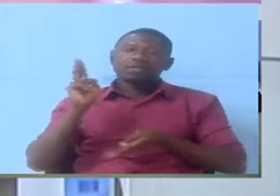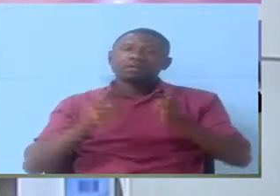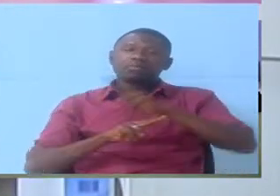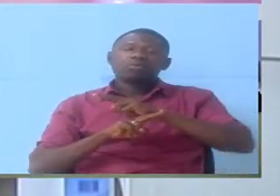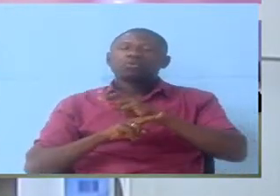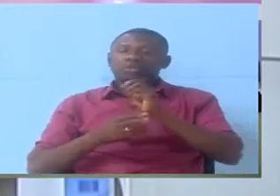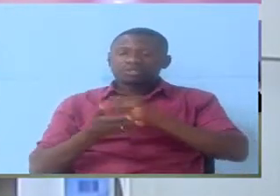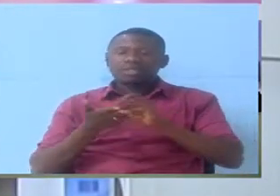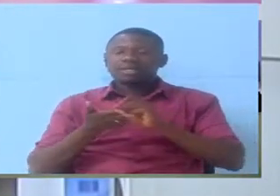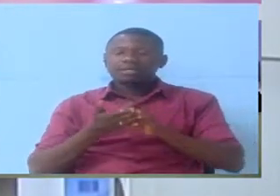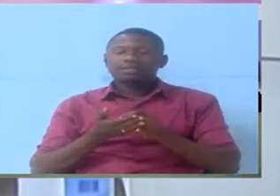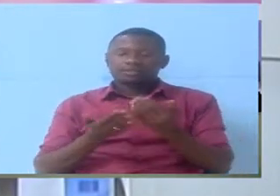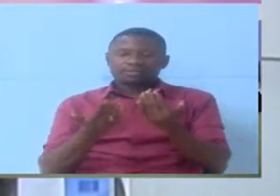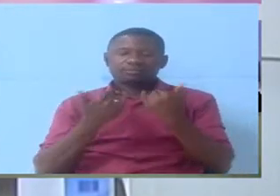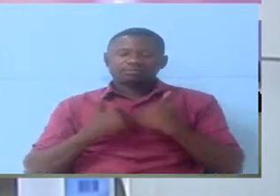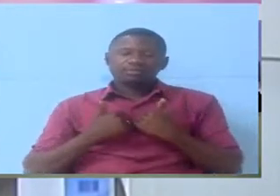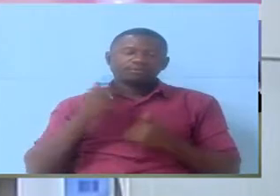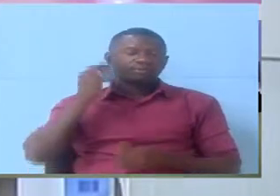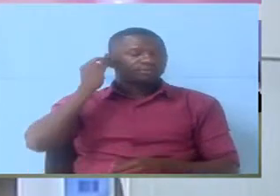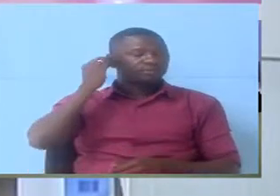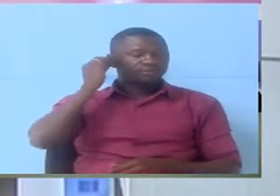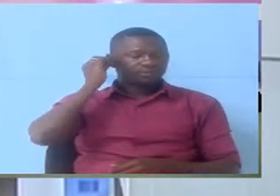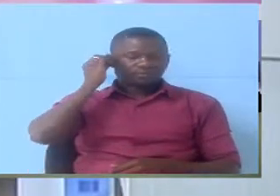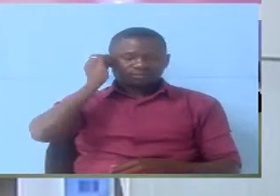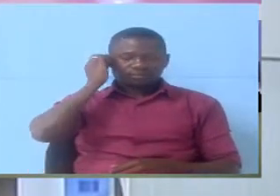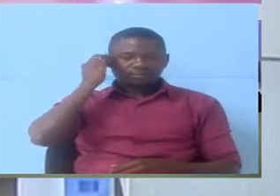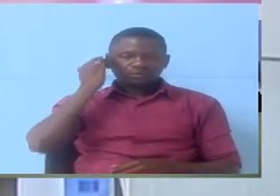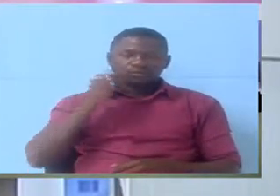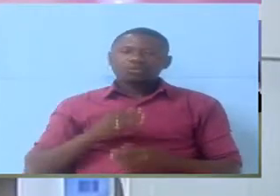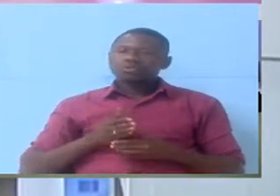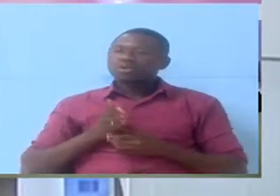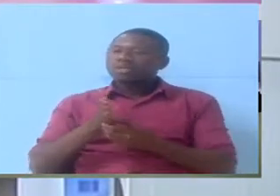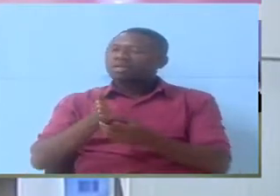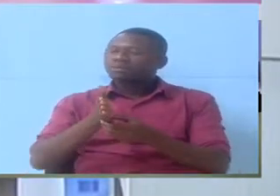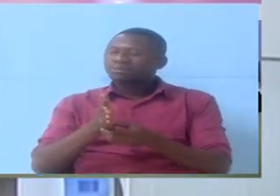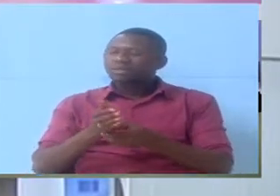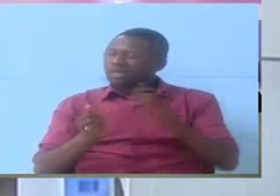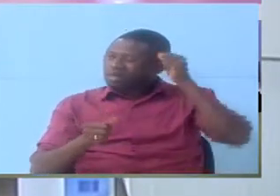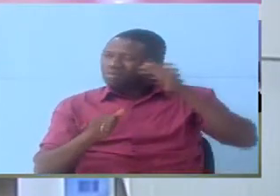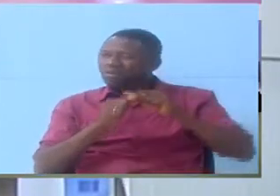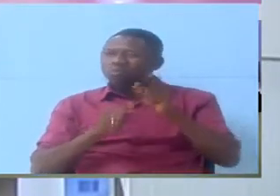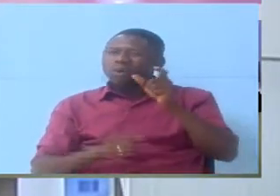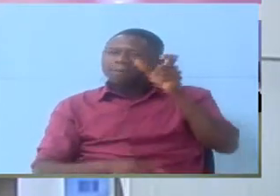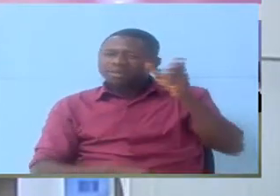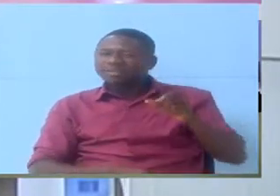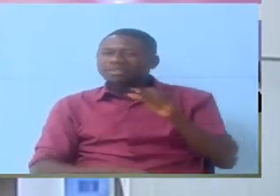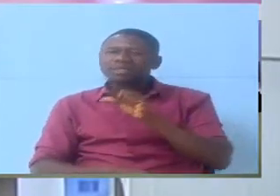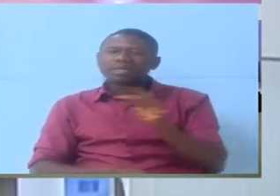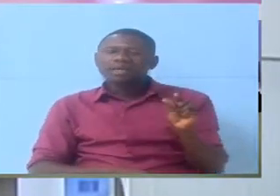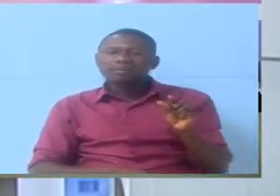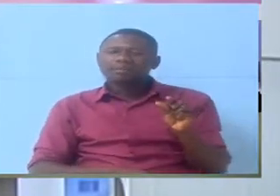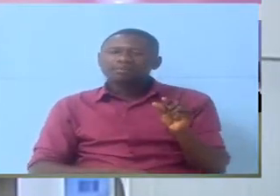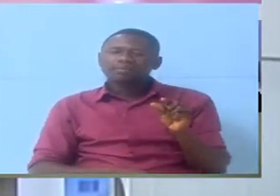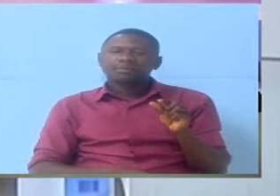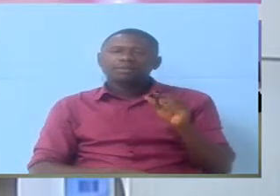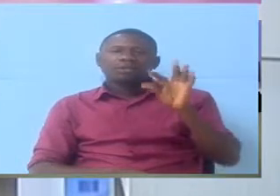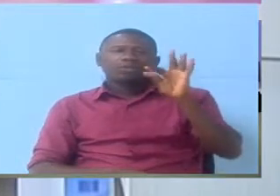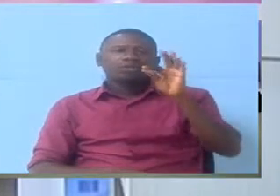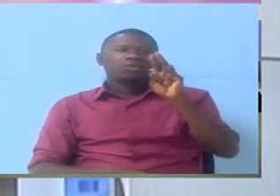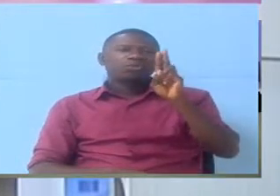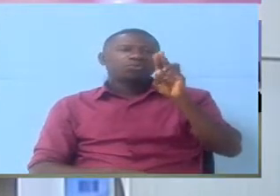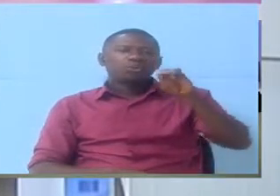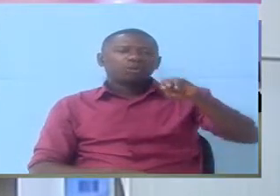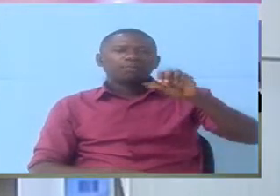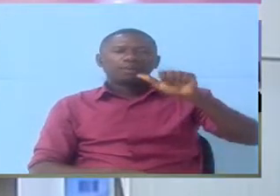ngaliena la kibaru lufutandima. So the commanders, I remembered one of them was Tumani Sanyang. Utuo nyato nkolo kilimbe kono hakilo ya mutakuwa